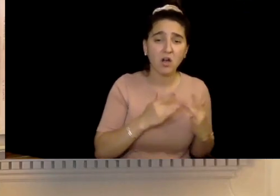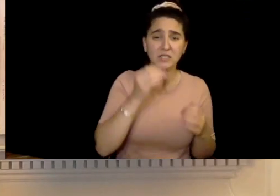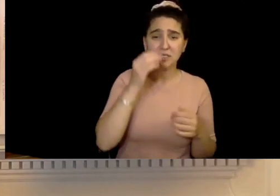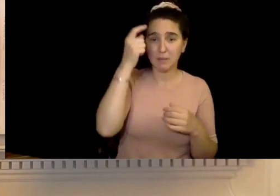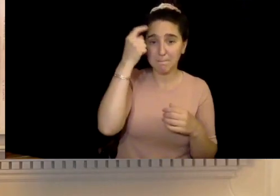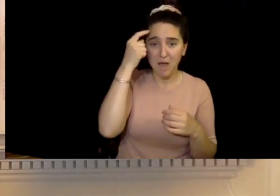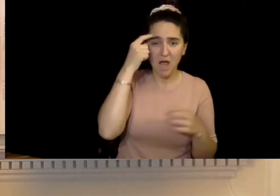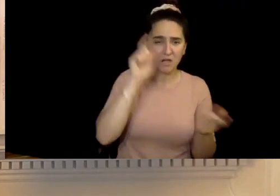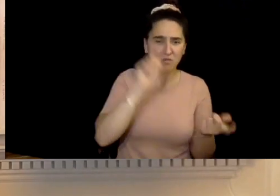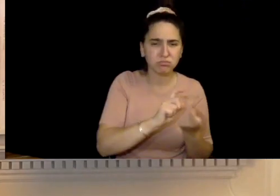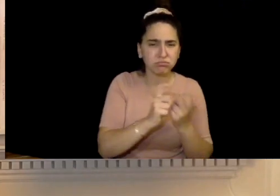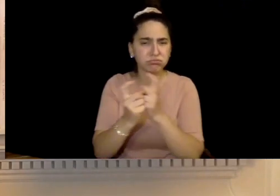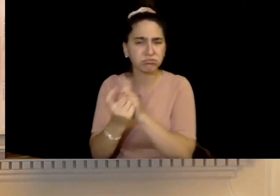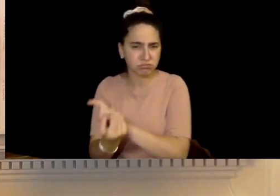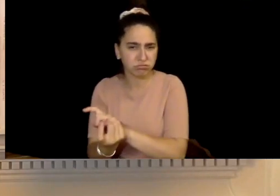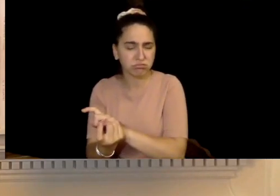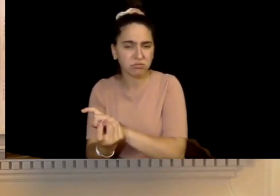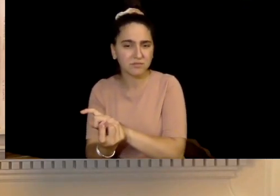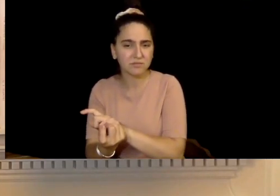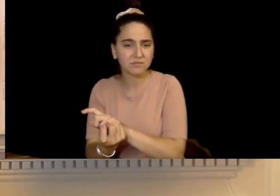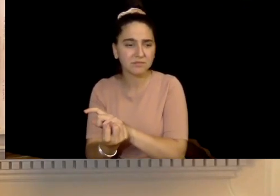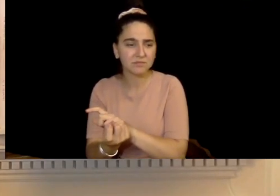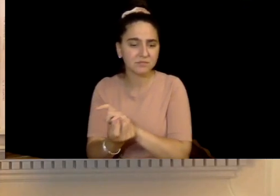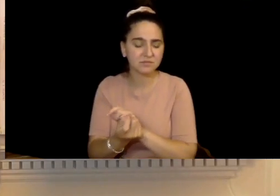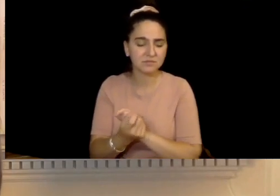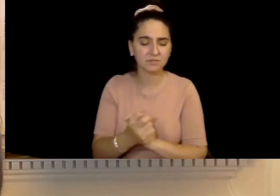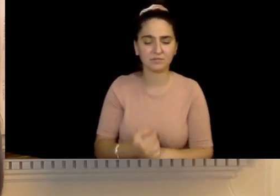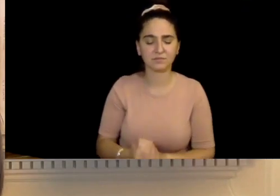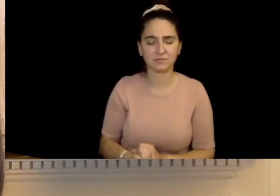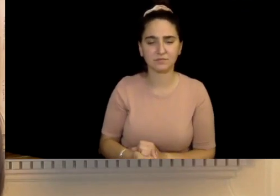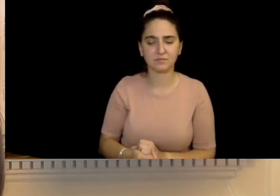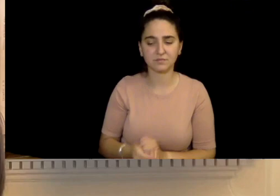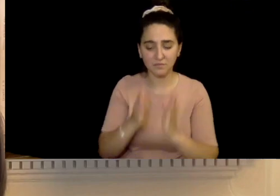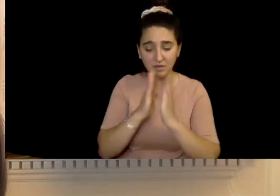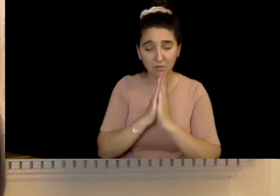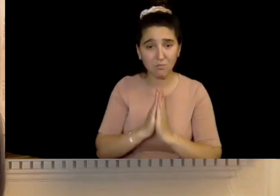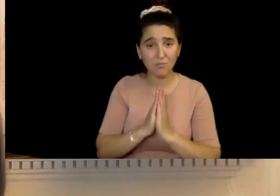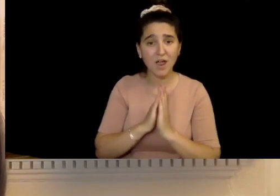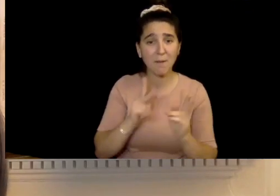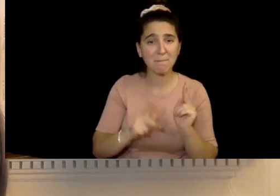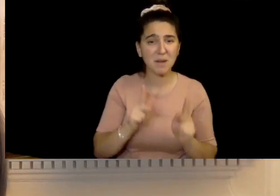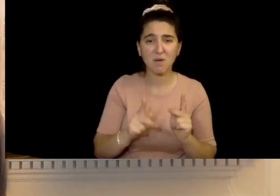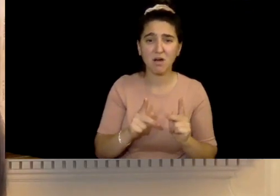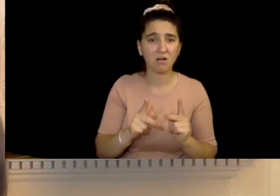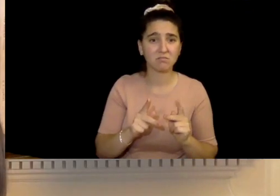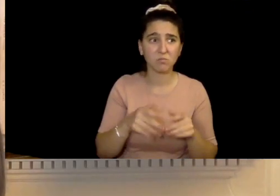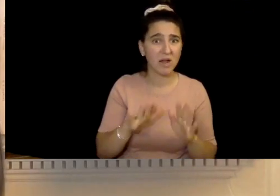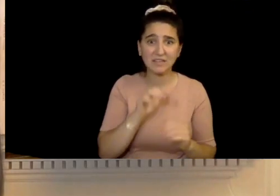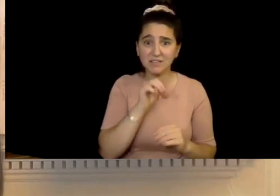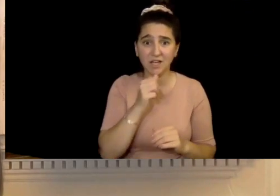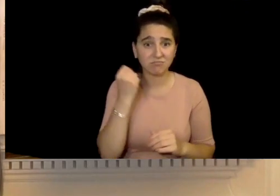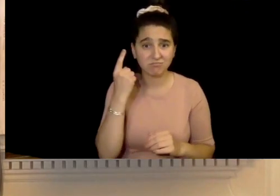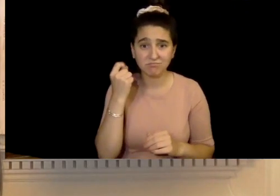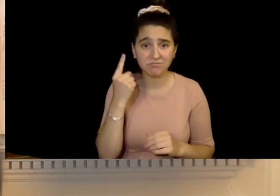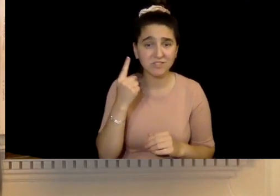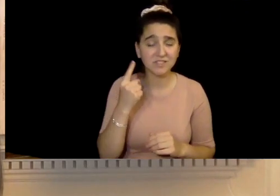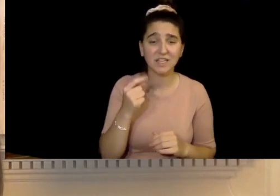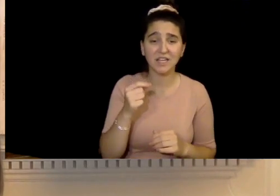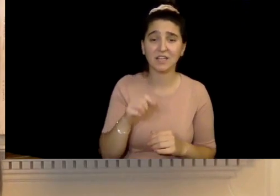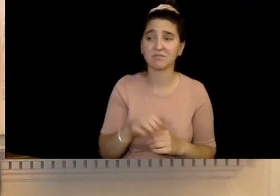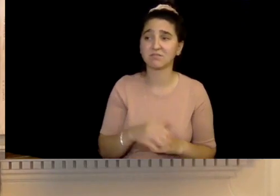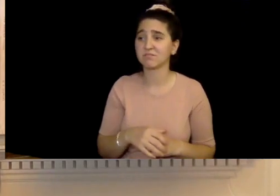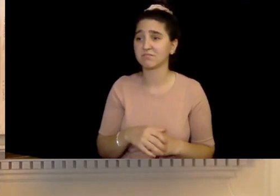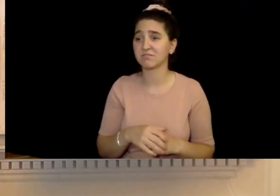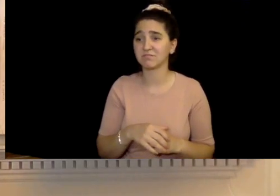and actions this day. We pray for those who suffer in ways that are unacknowledged in the din of